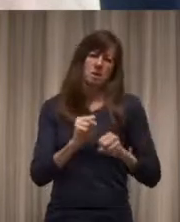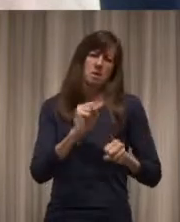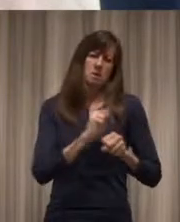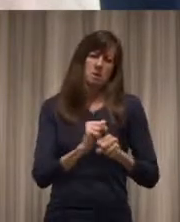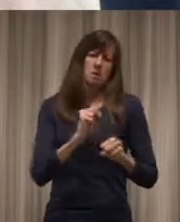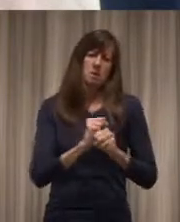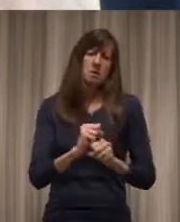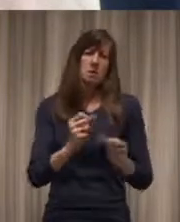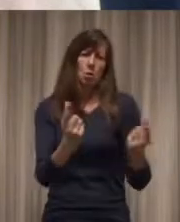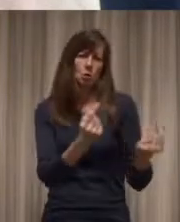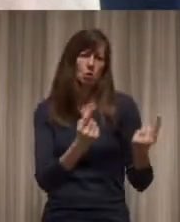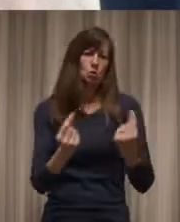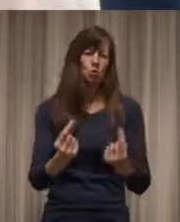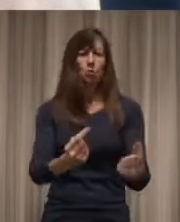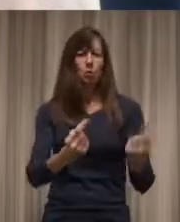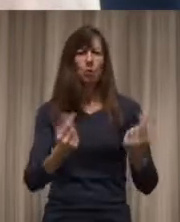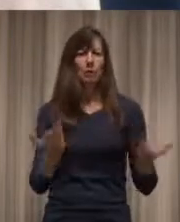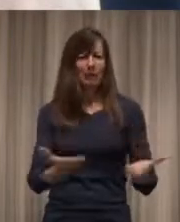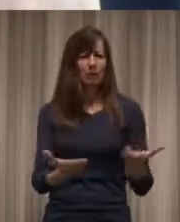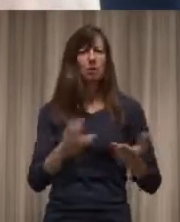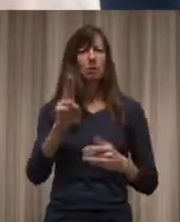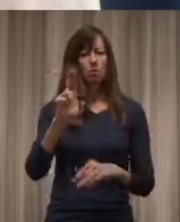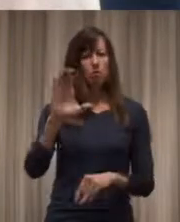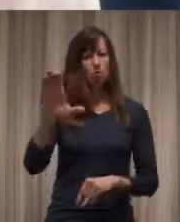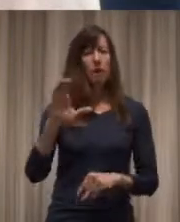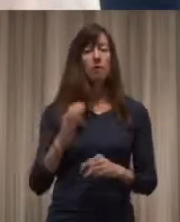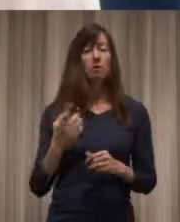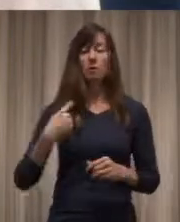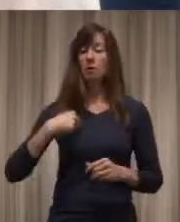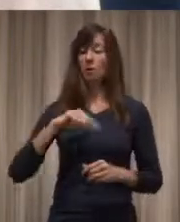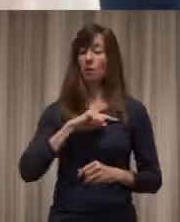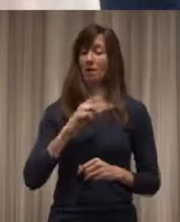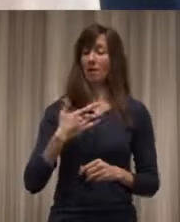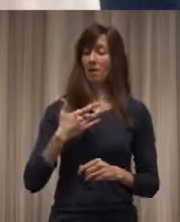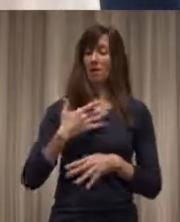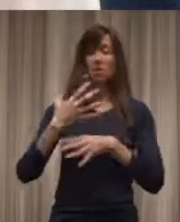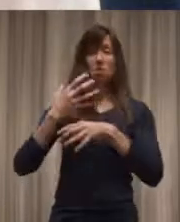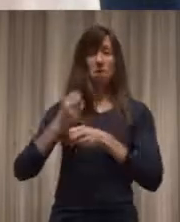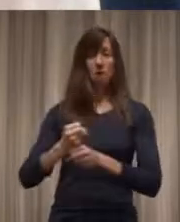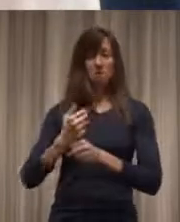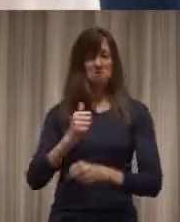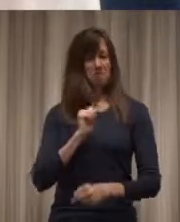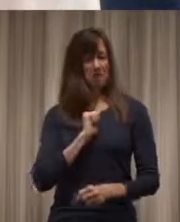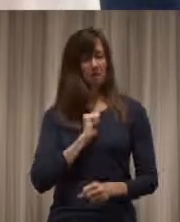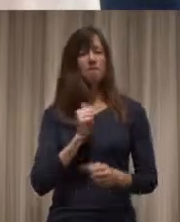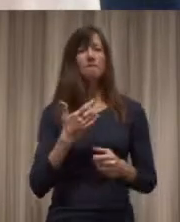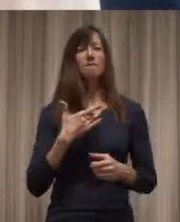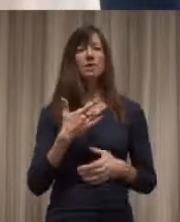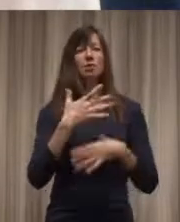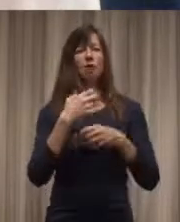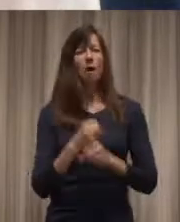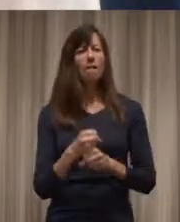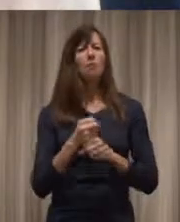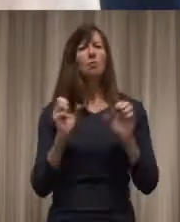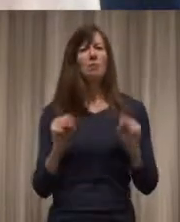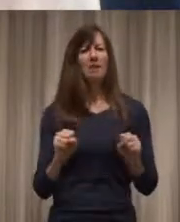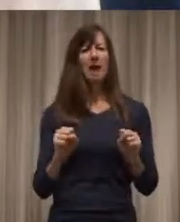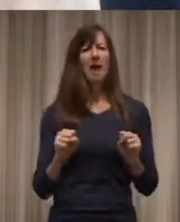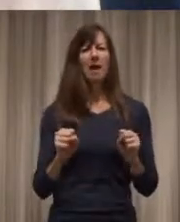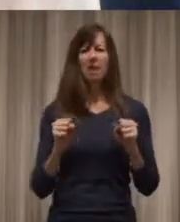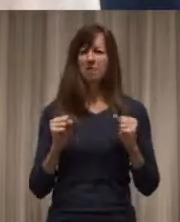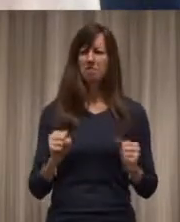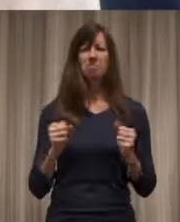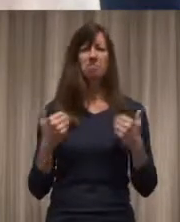confident launching that plan, knowing that we can now meet a very high volume of vaccinations.